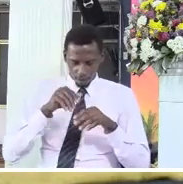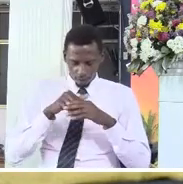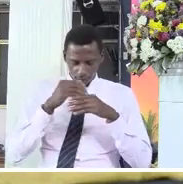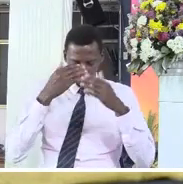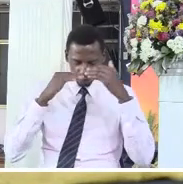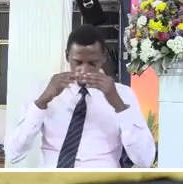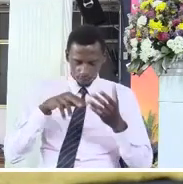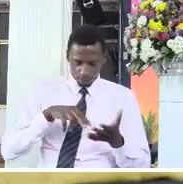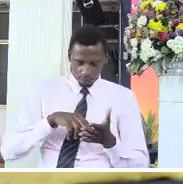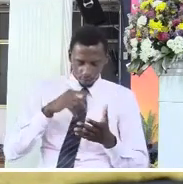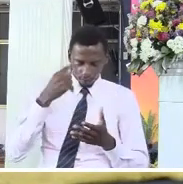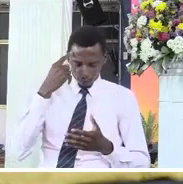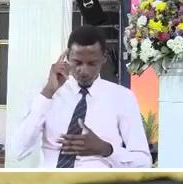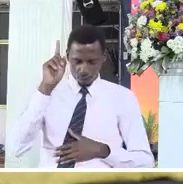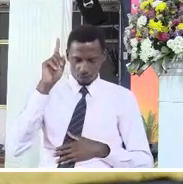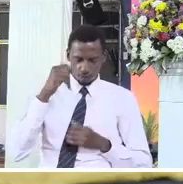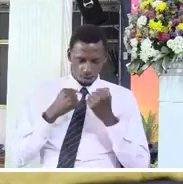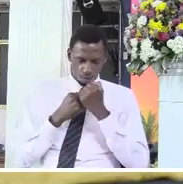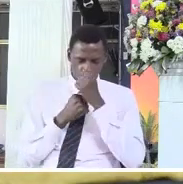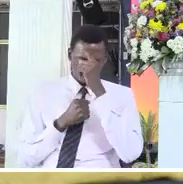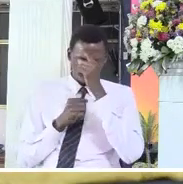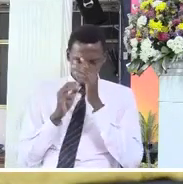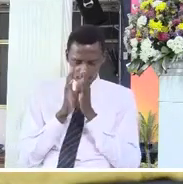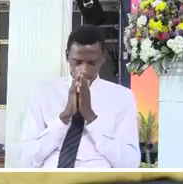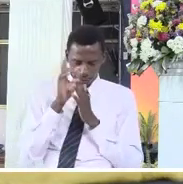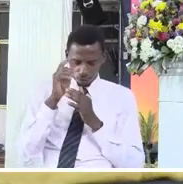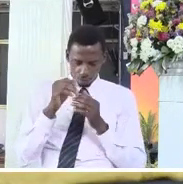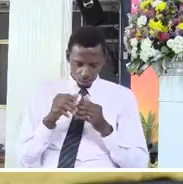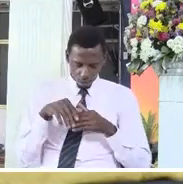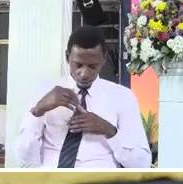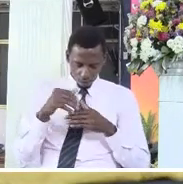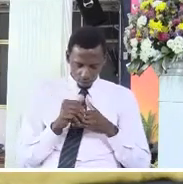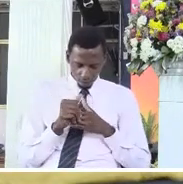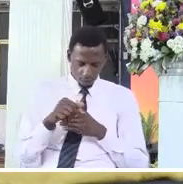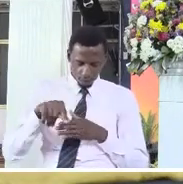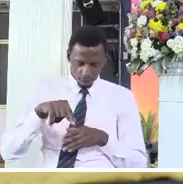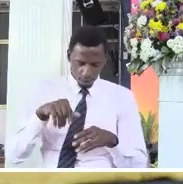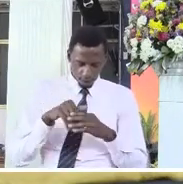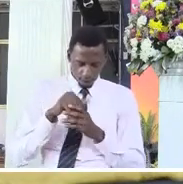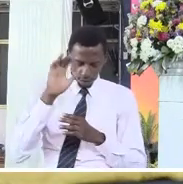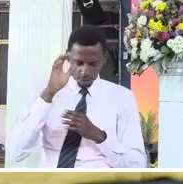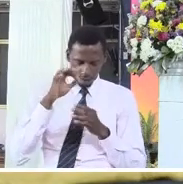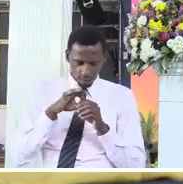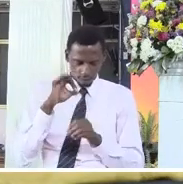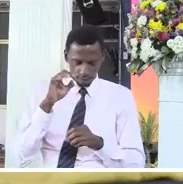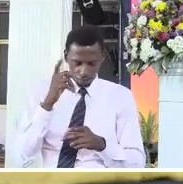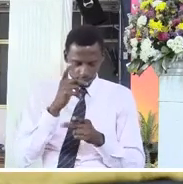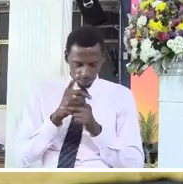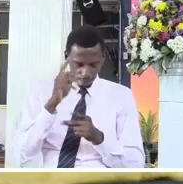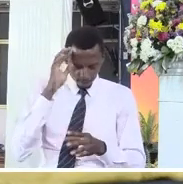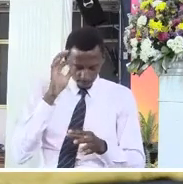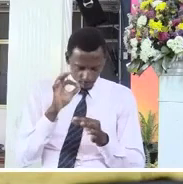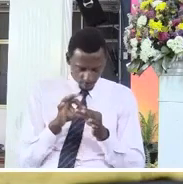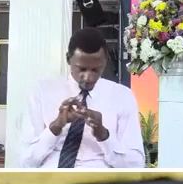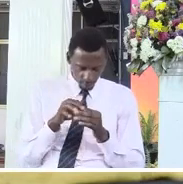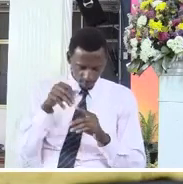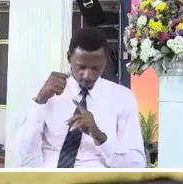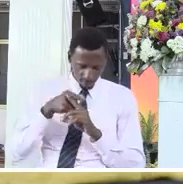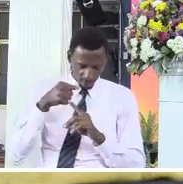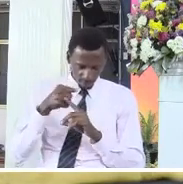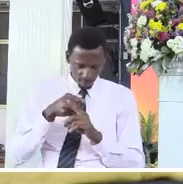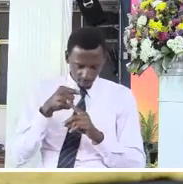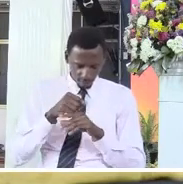stand up for you. We pray that you may go before us, fill us with your spirit, that you may keep the faith, and that we may fight the good